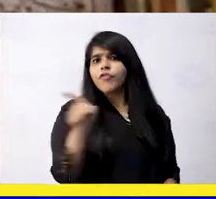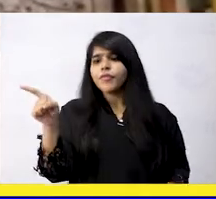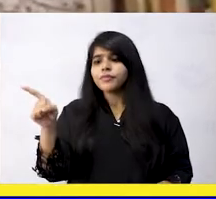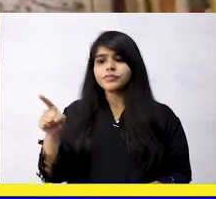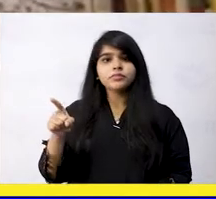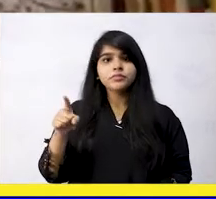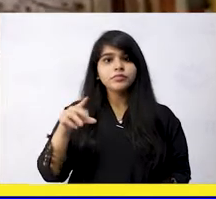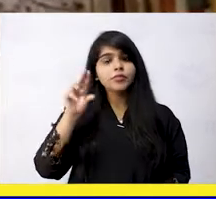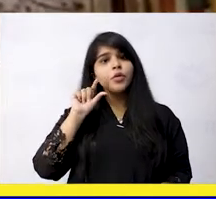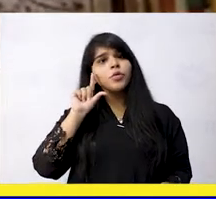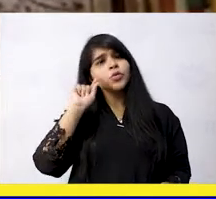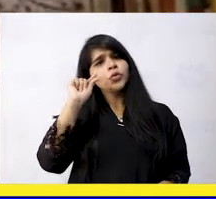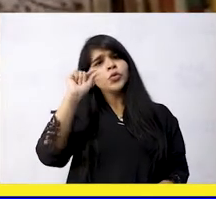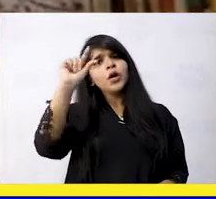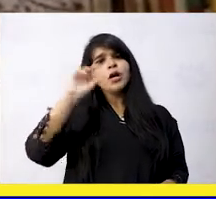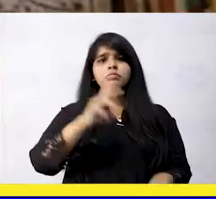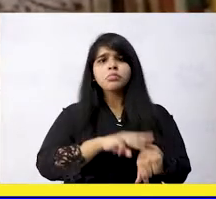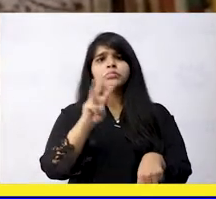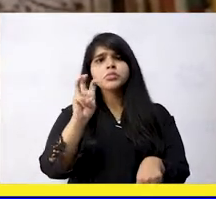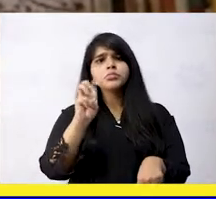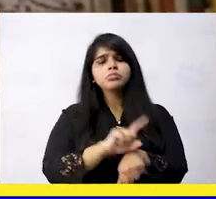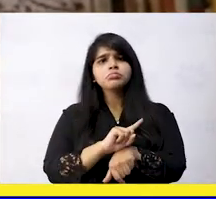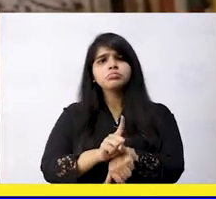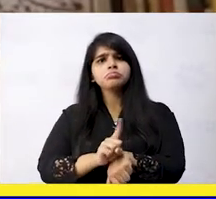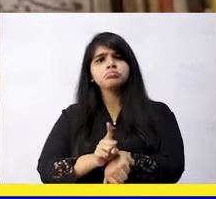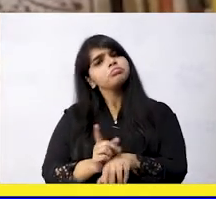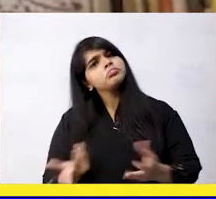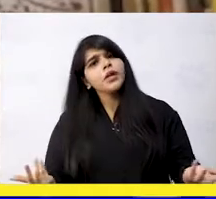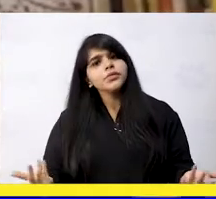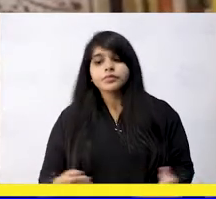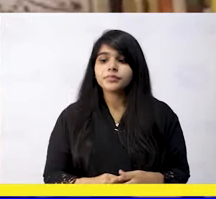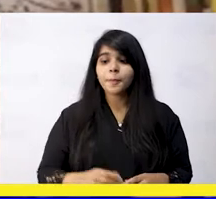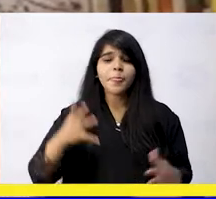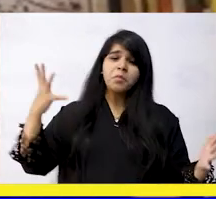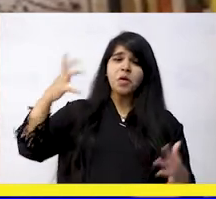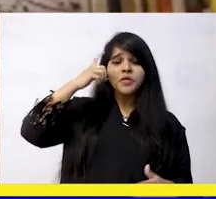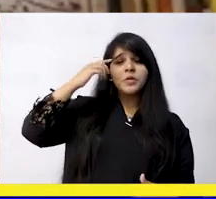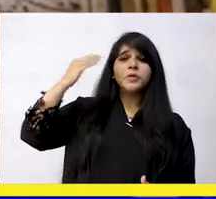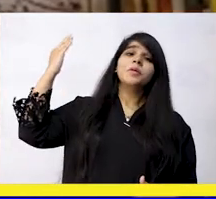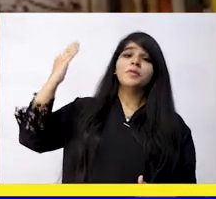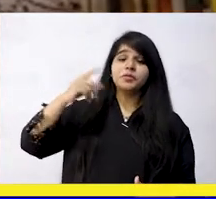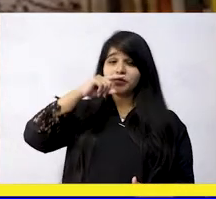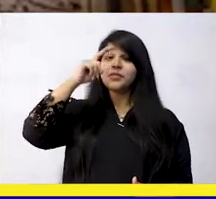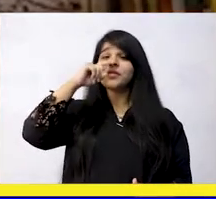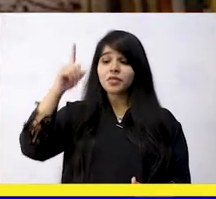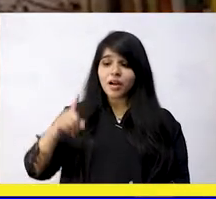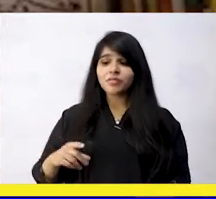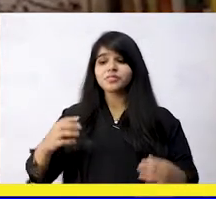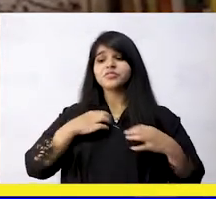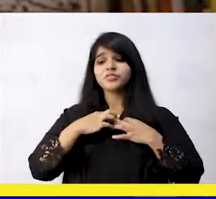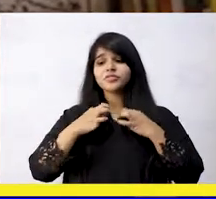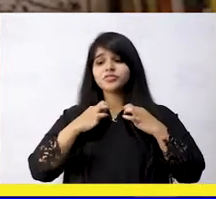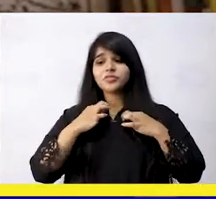to there. He could cross the town in 3 seconds flat. And he was really proud of this fact. He would